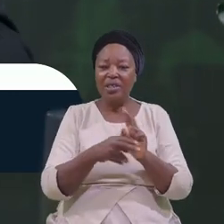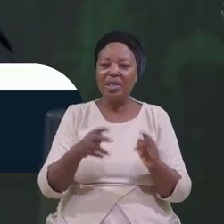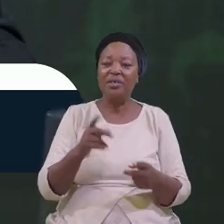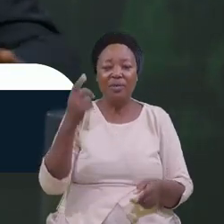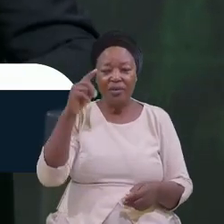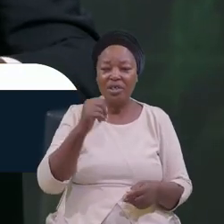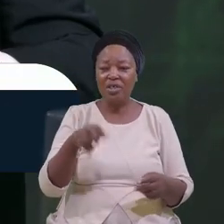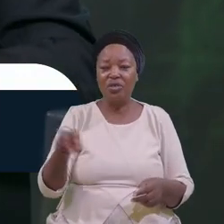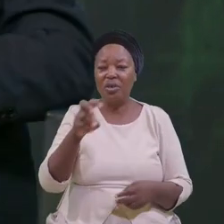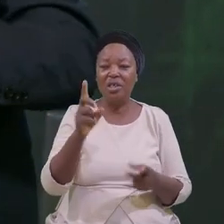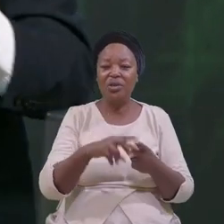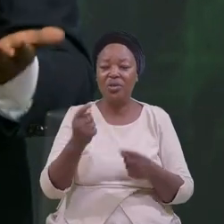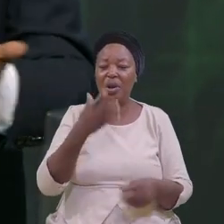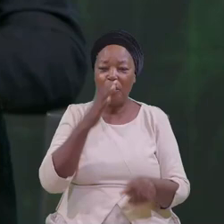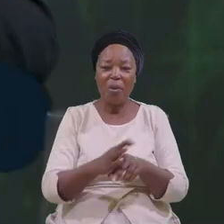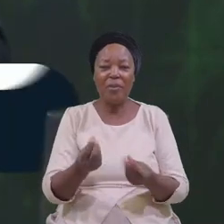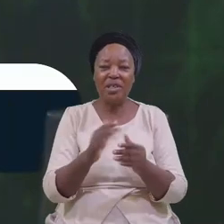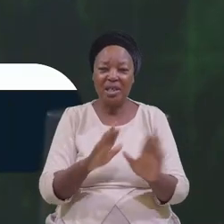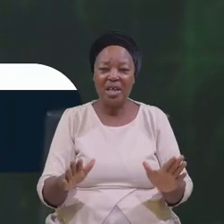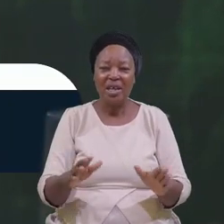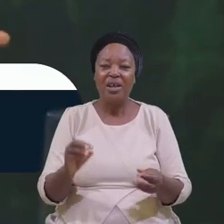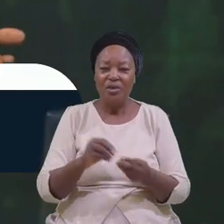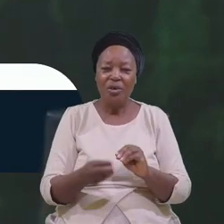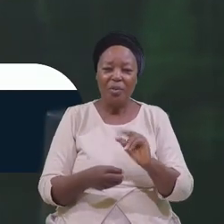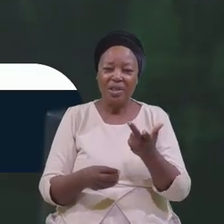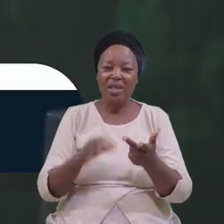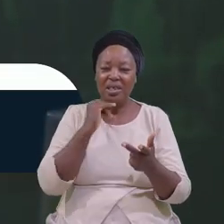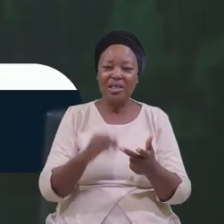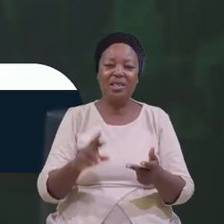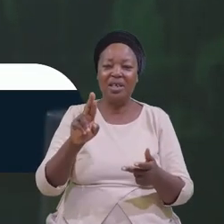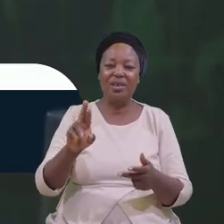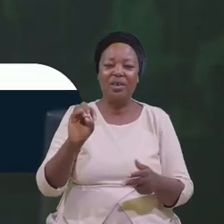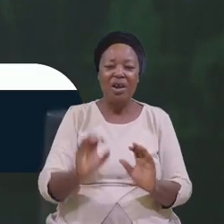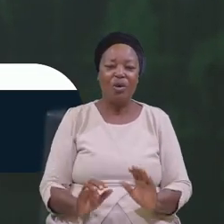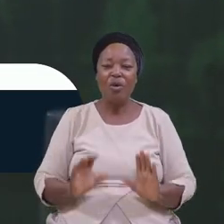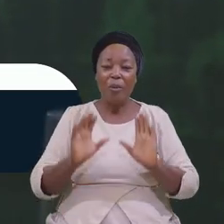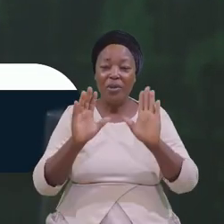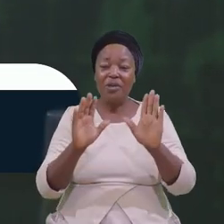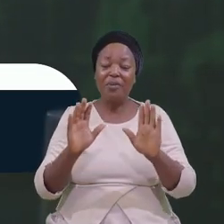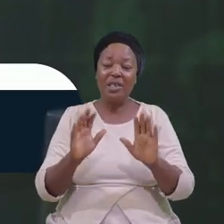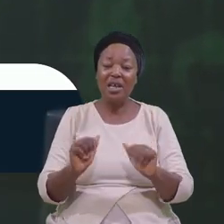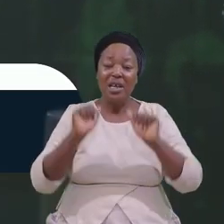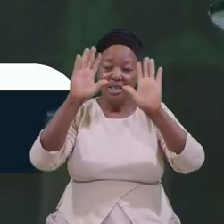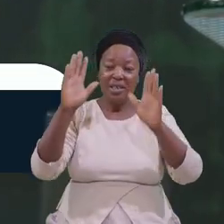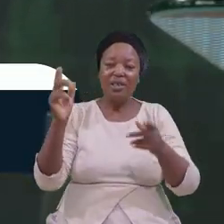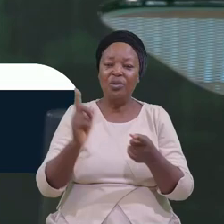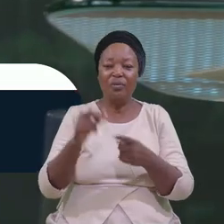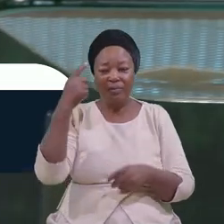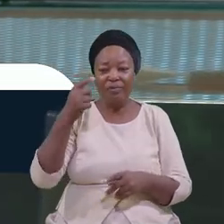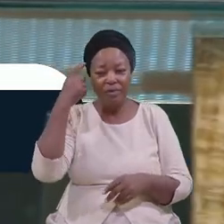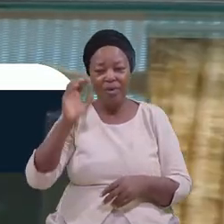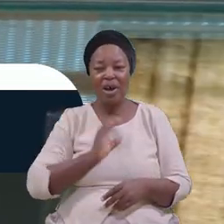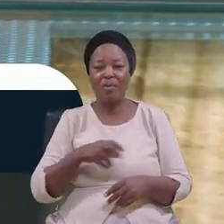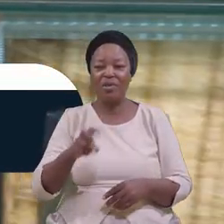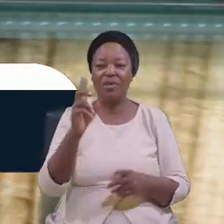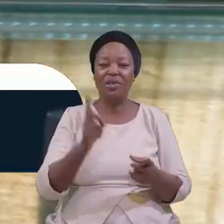recommitment for our journey to paradise, the perfect land. Look at